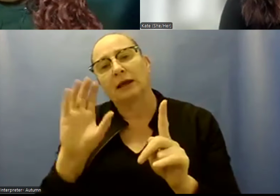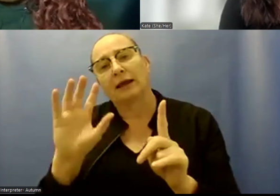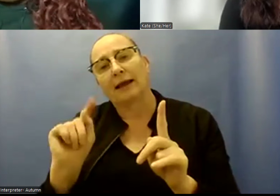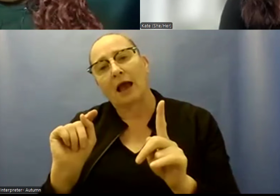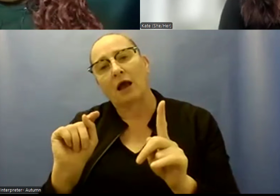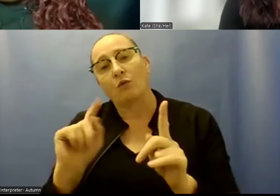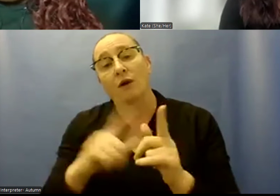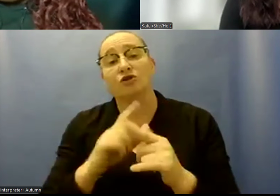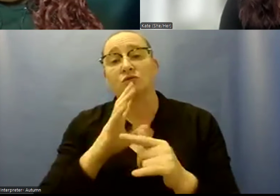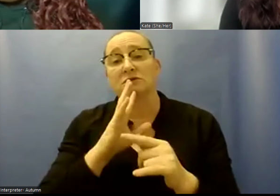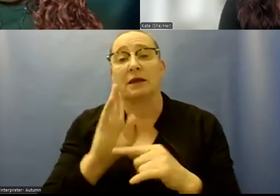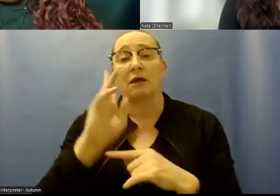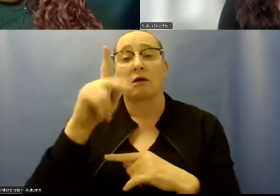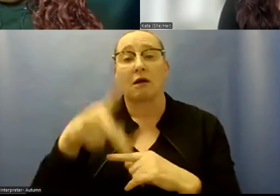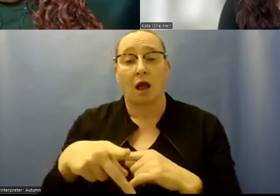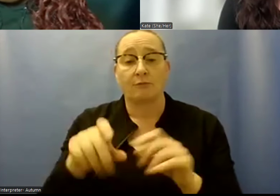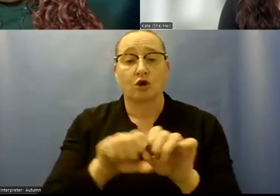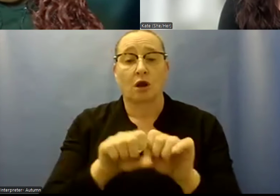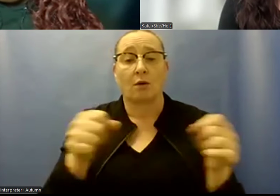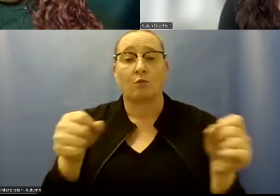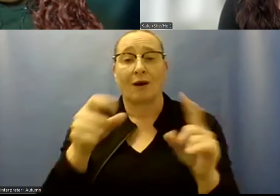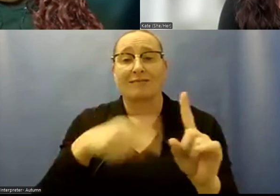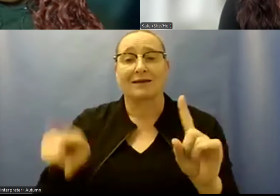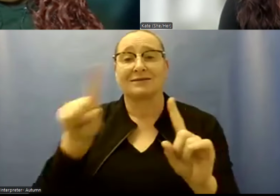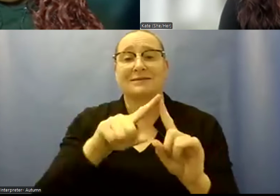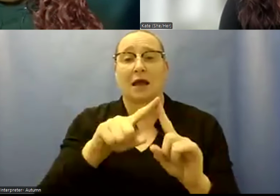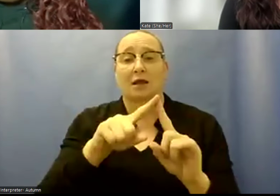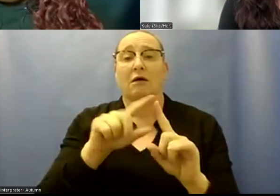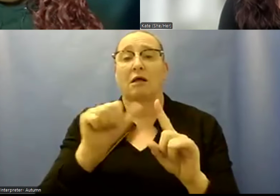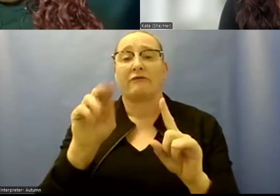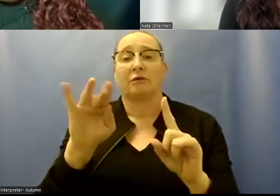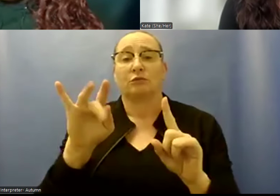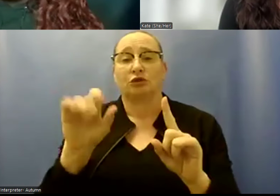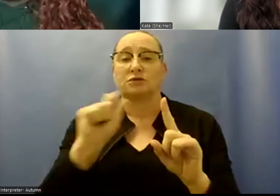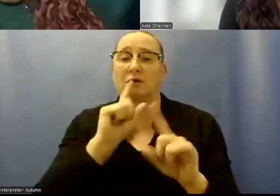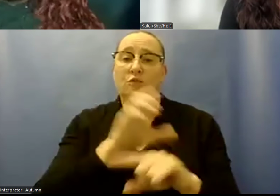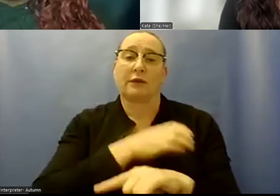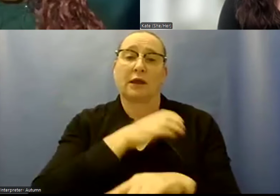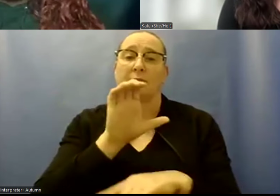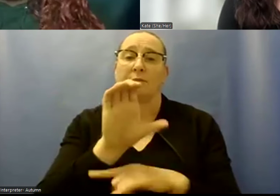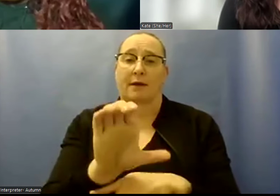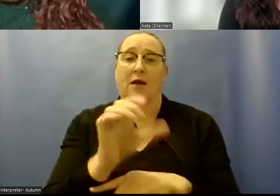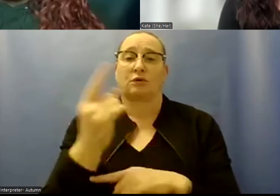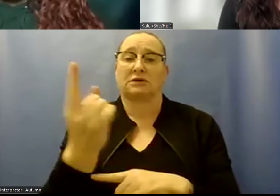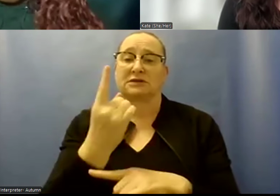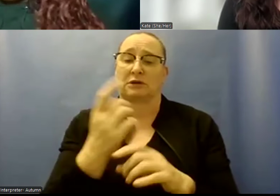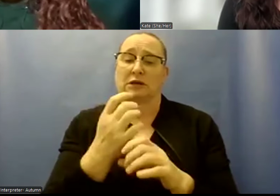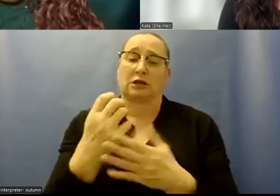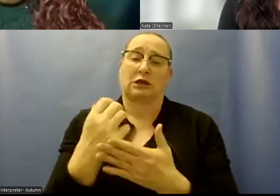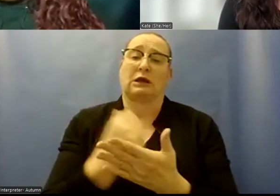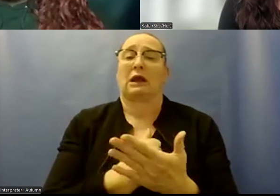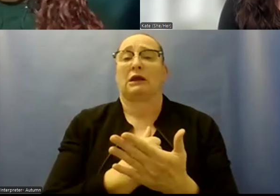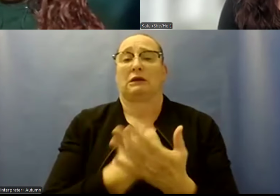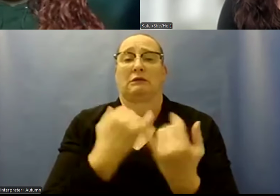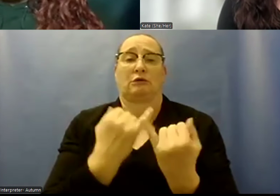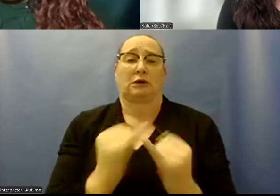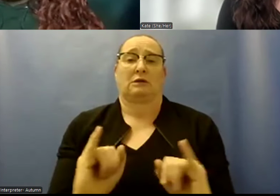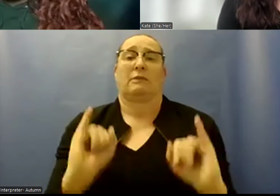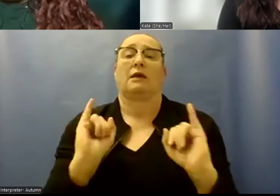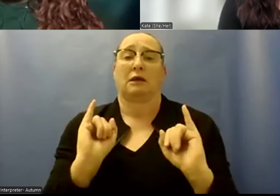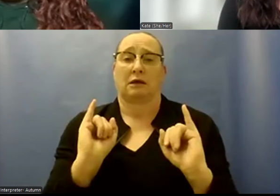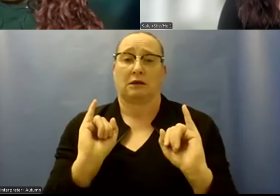speak up, it can kind of break that cycle of abuse and really empower someone to regain their independence. And so